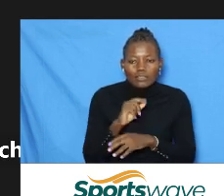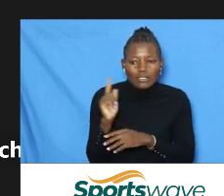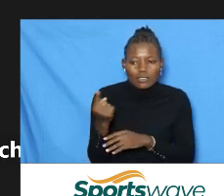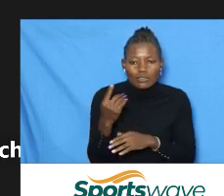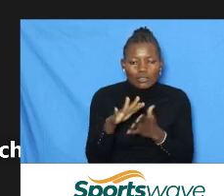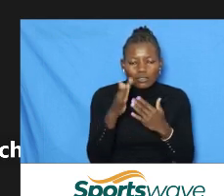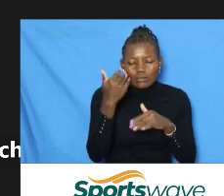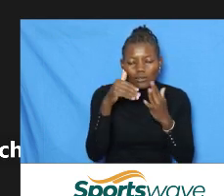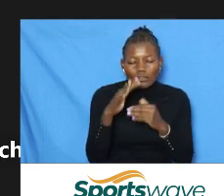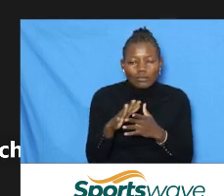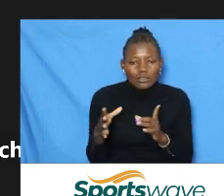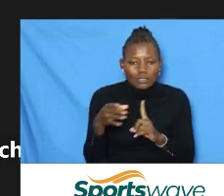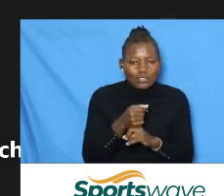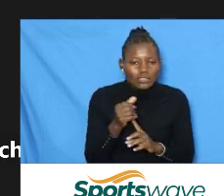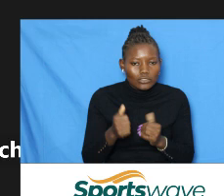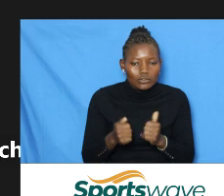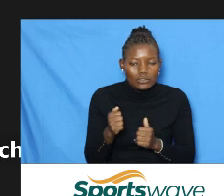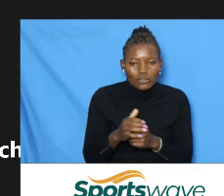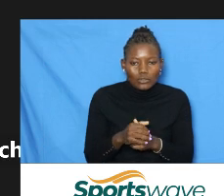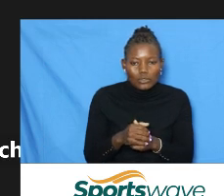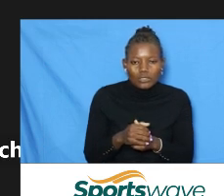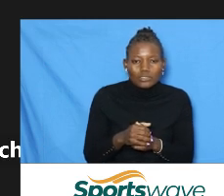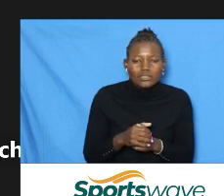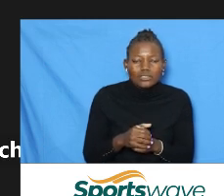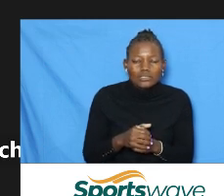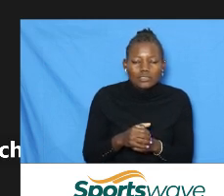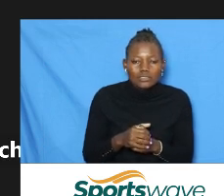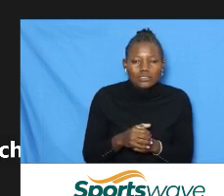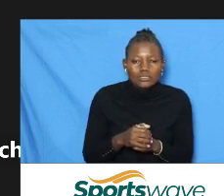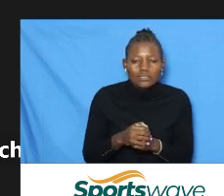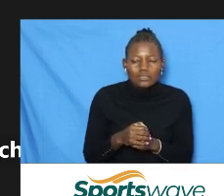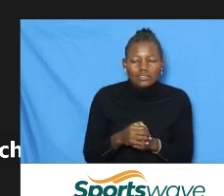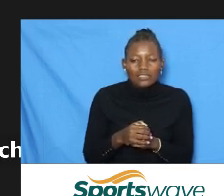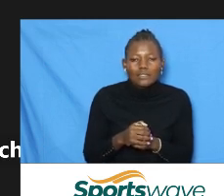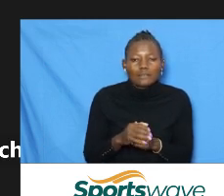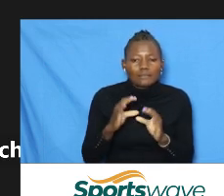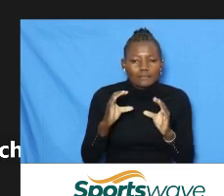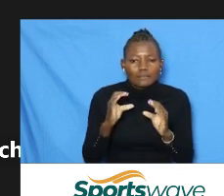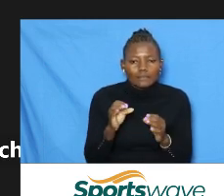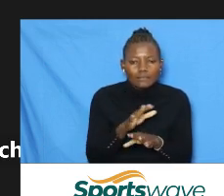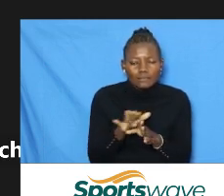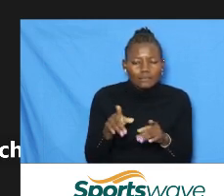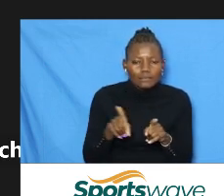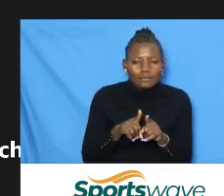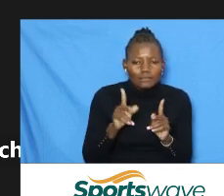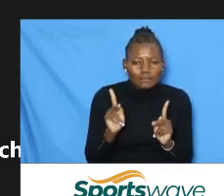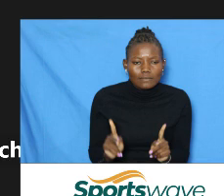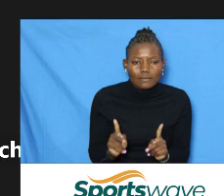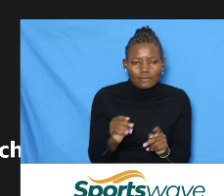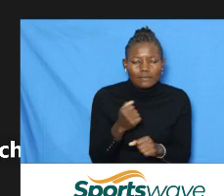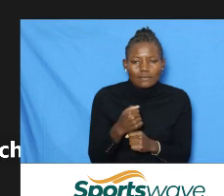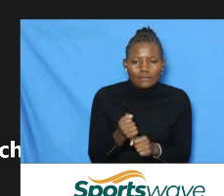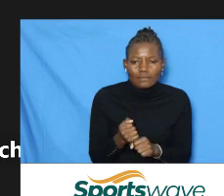is established, which is a multidisciplinary team. So the coach is not still the one